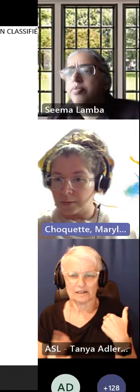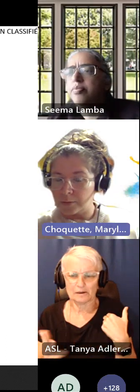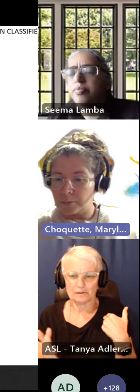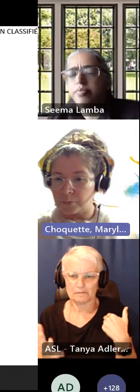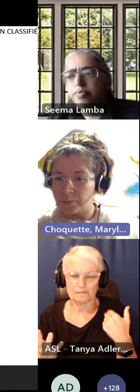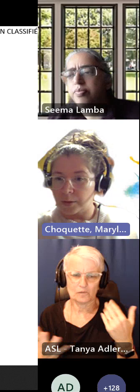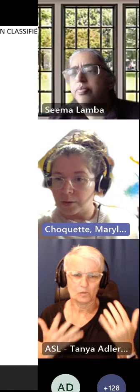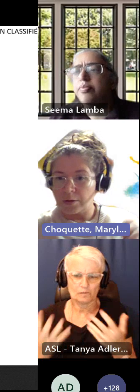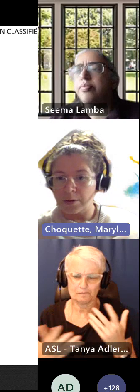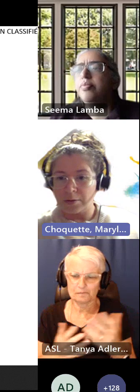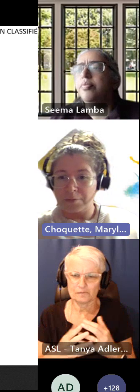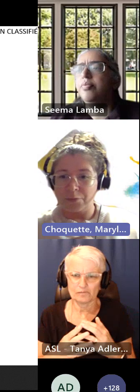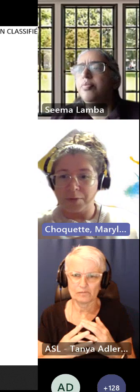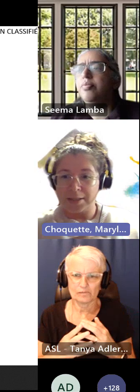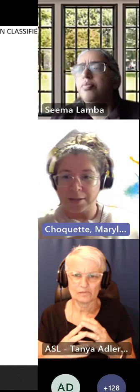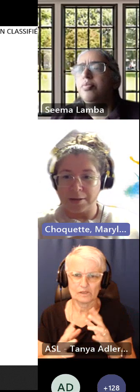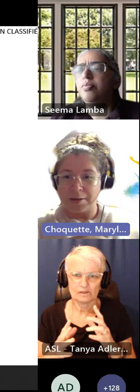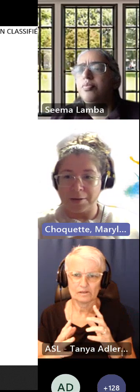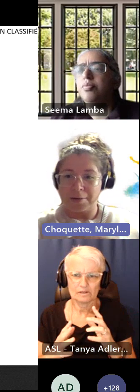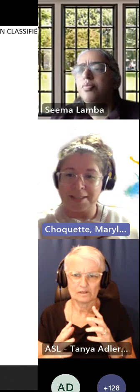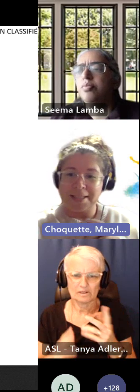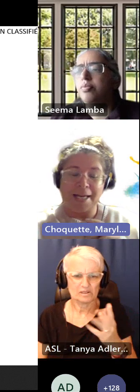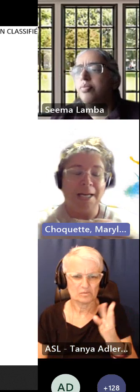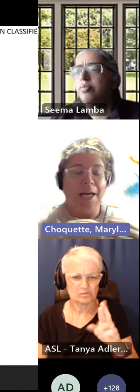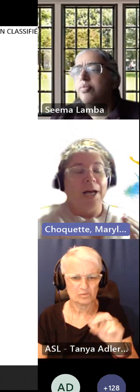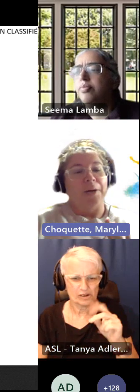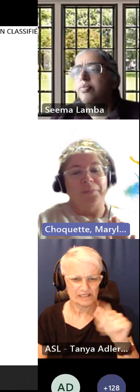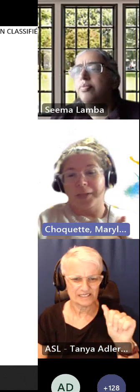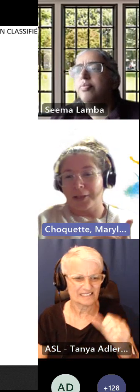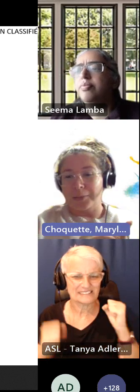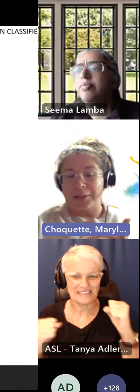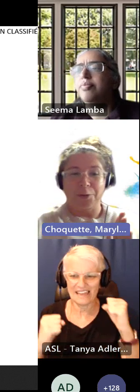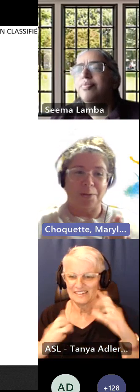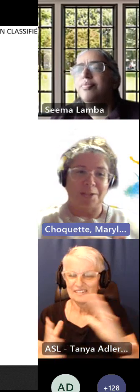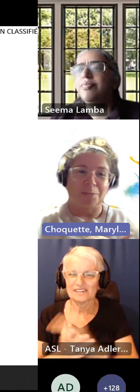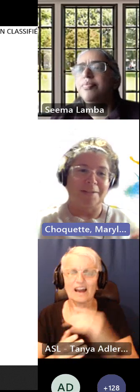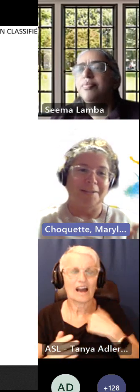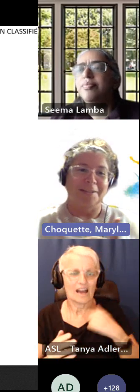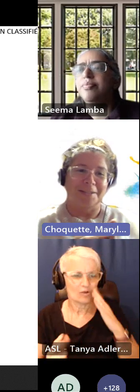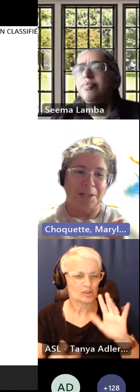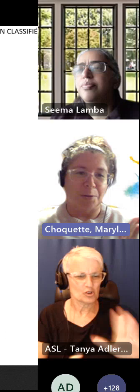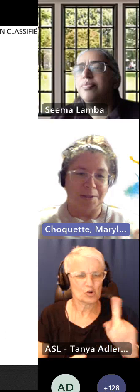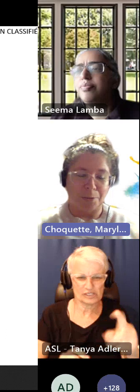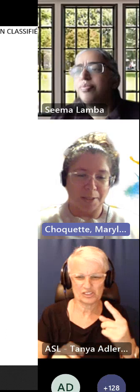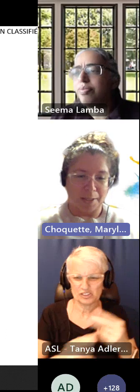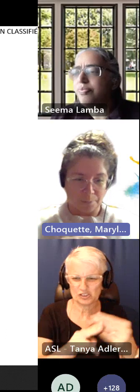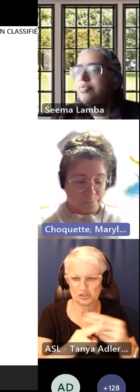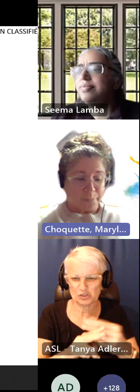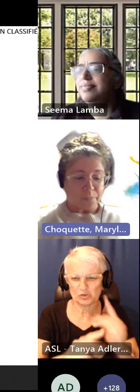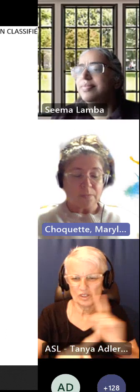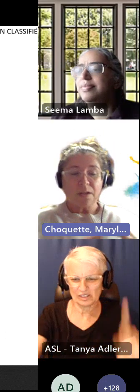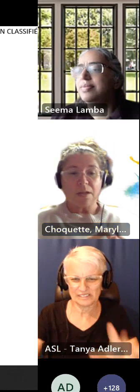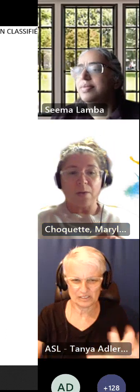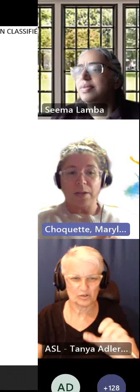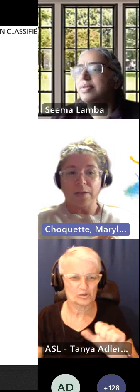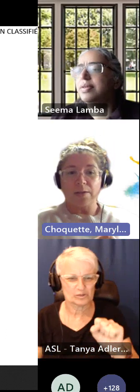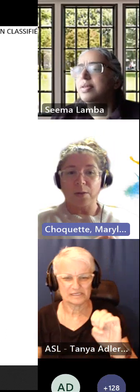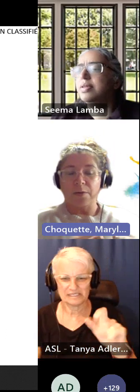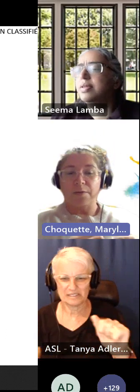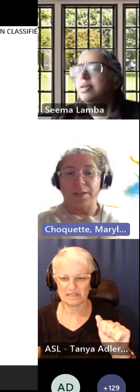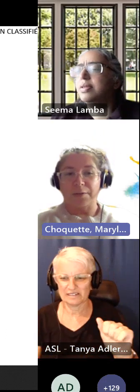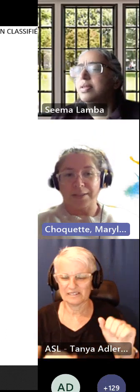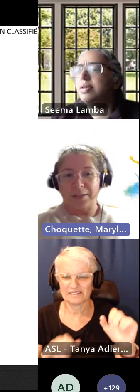that oh, Brenda, yay. I'll get back to your question, Brenda, in a second, or Seema can.